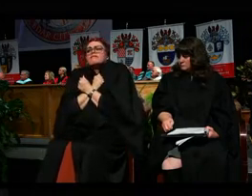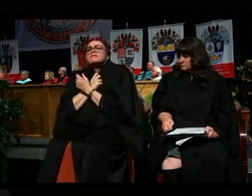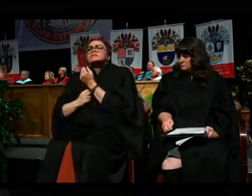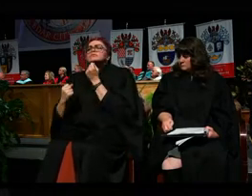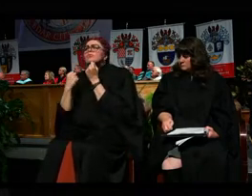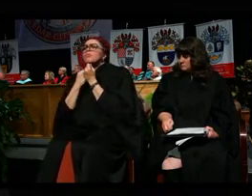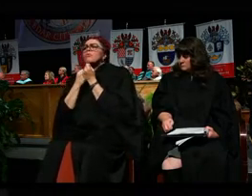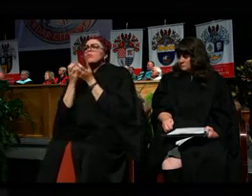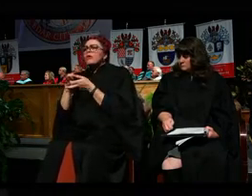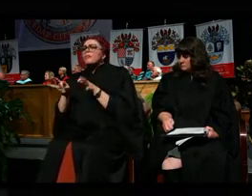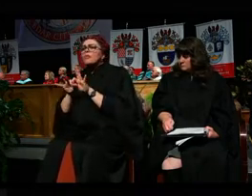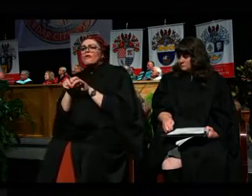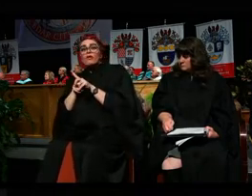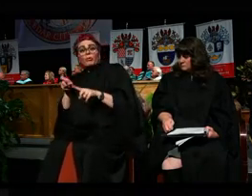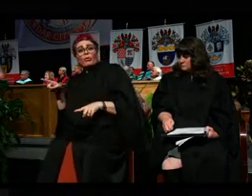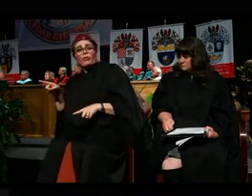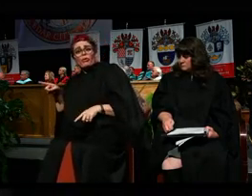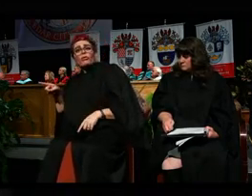to her.